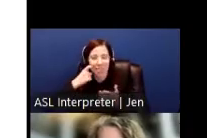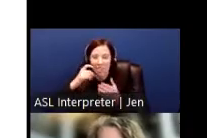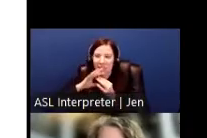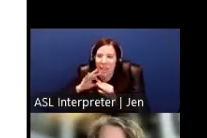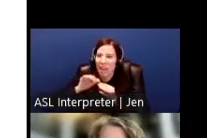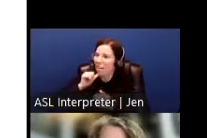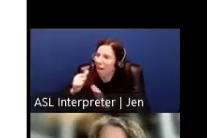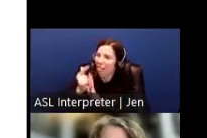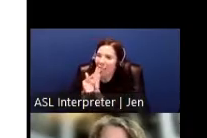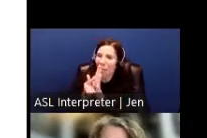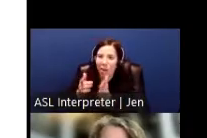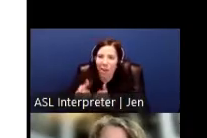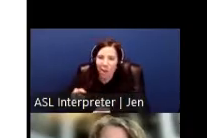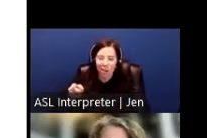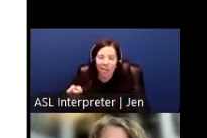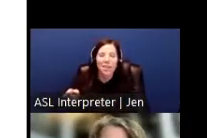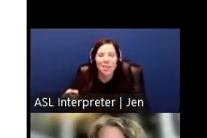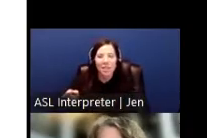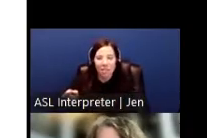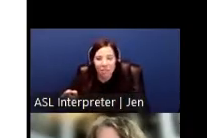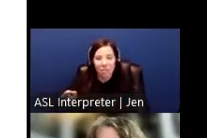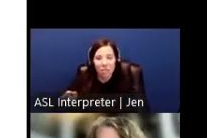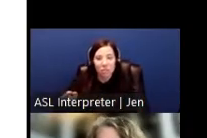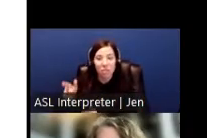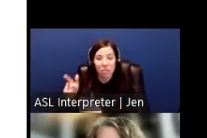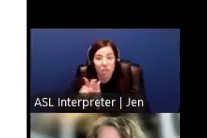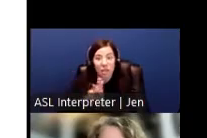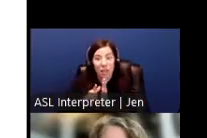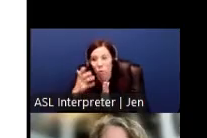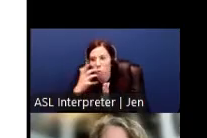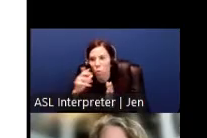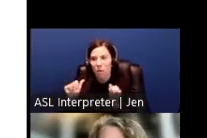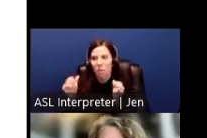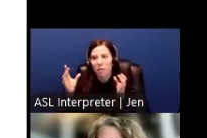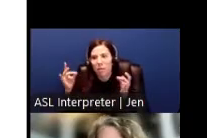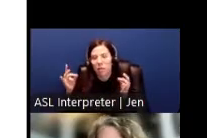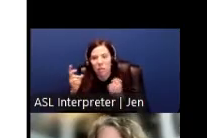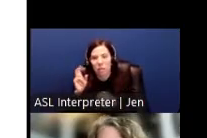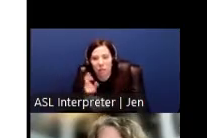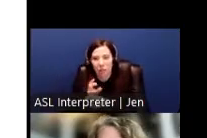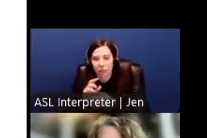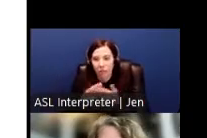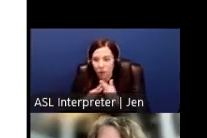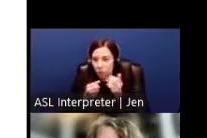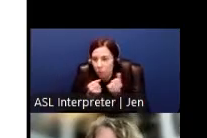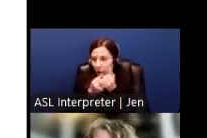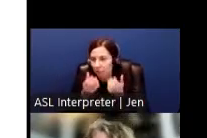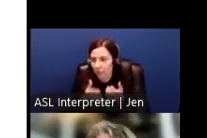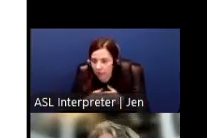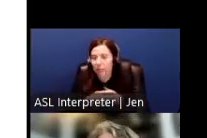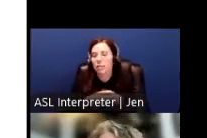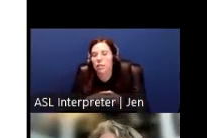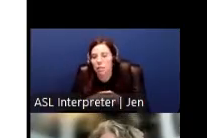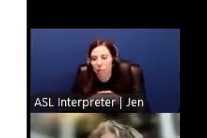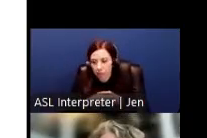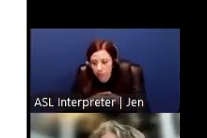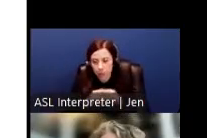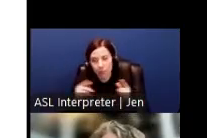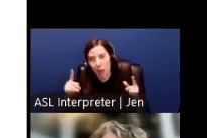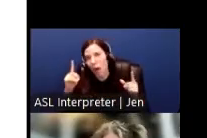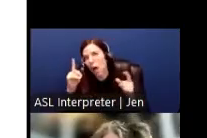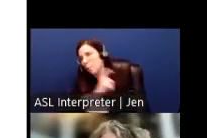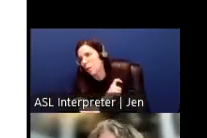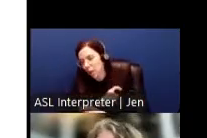counsel, the legal can be very scary, I think, sometimes for community advocates. It's very complicated,